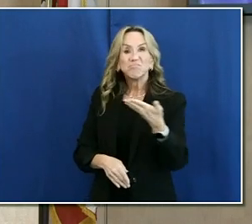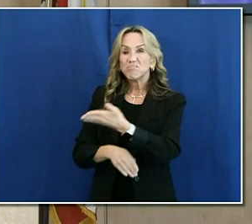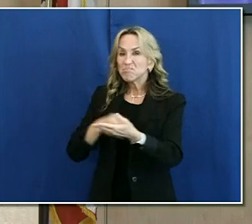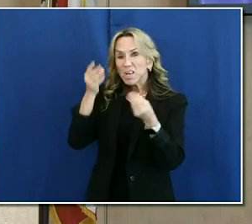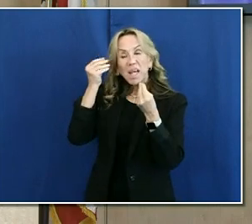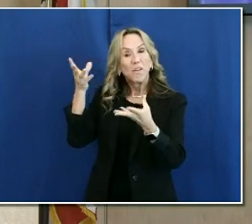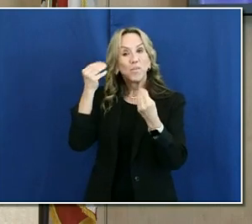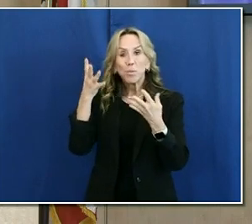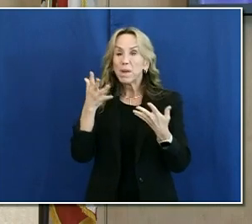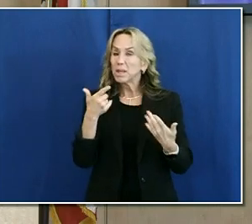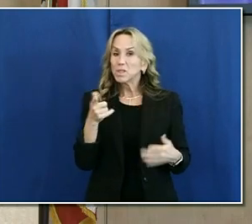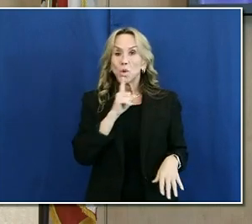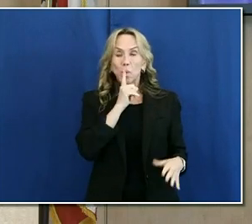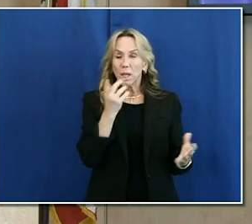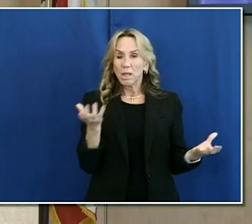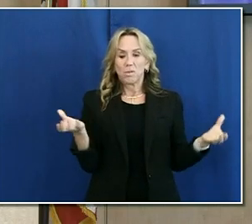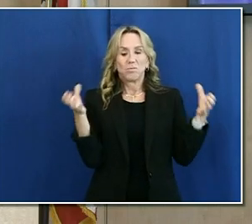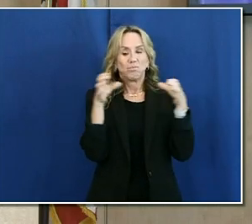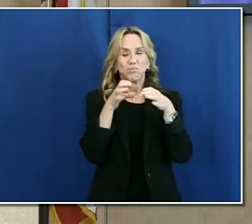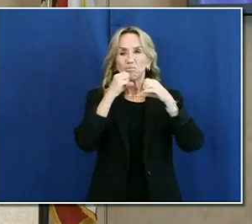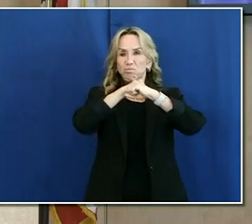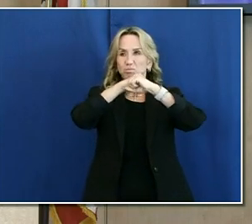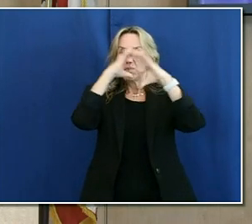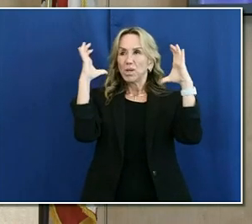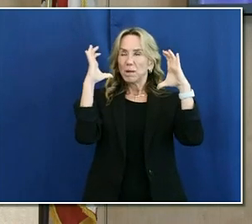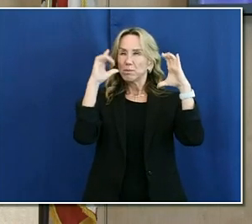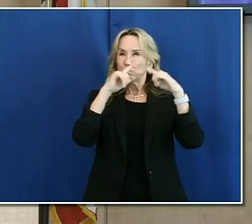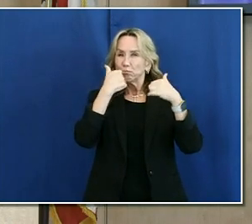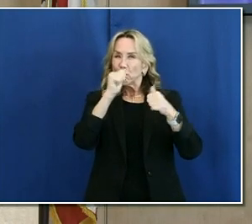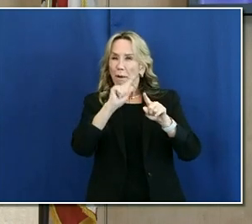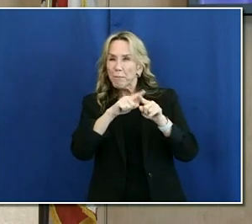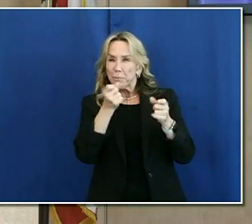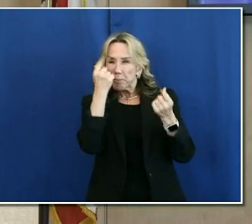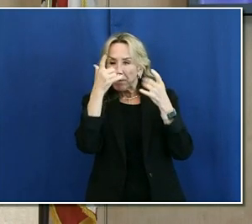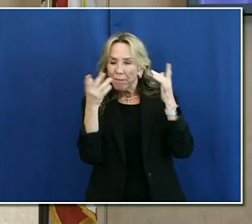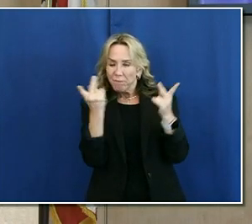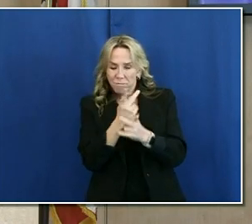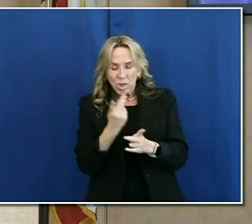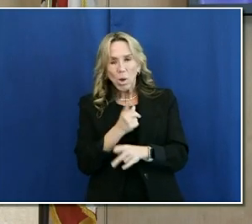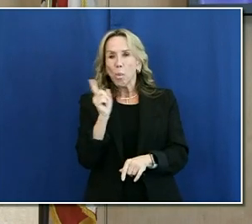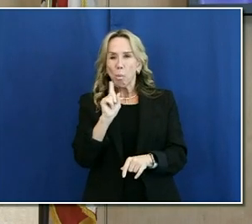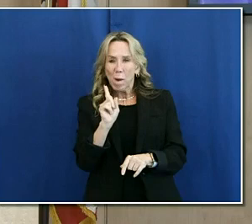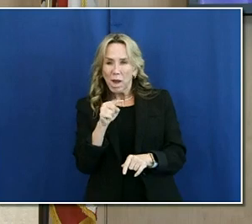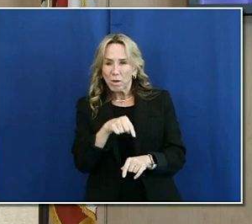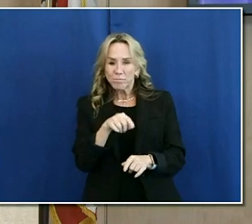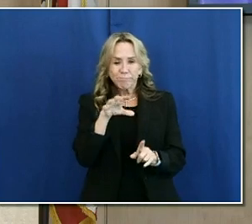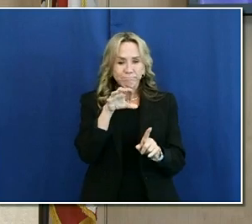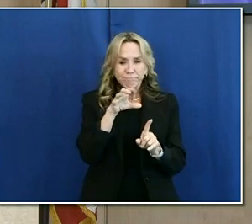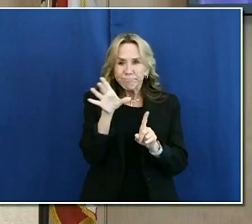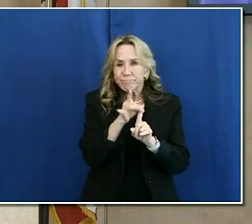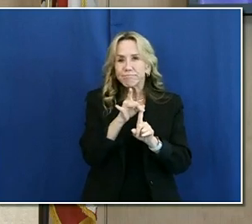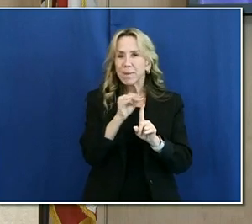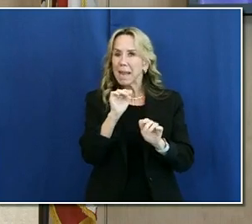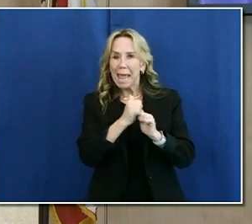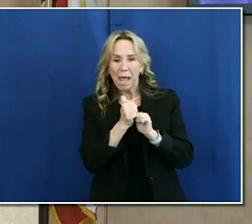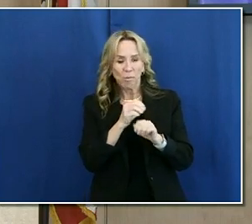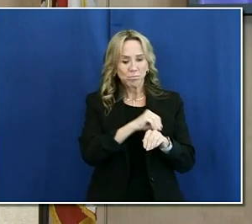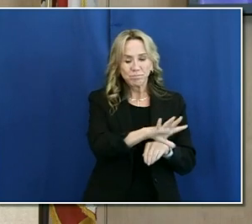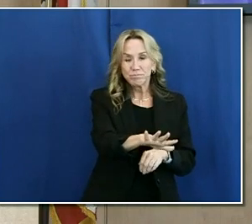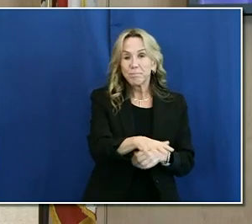the students, really puts a complete picture together to understand whether these cases are linked. I'm particularly